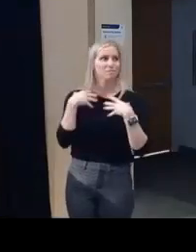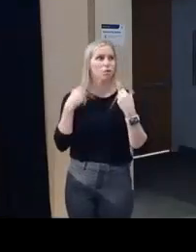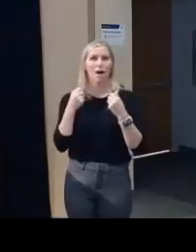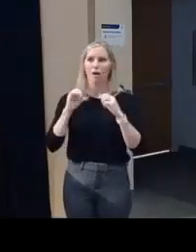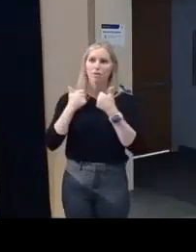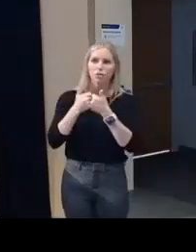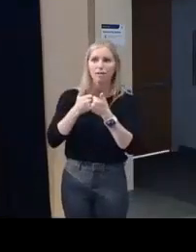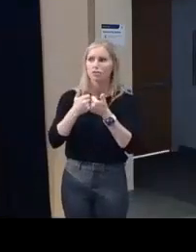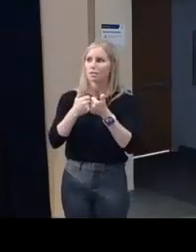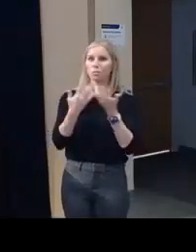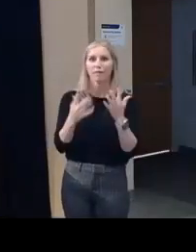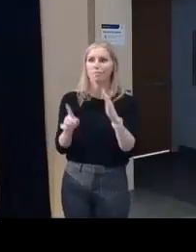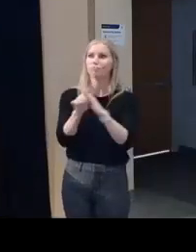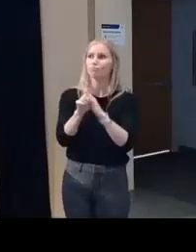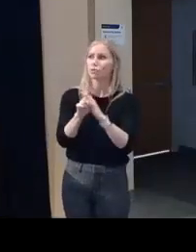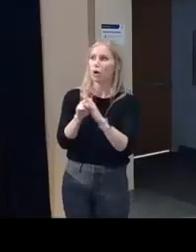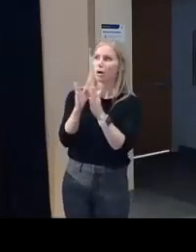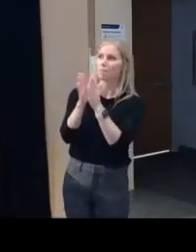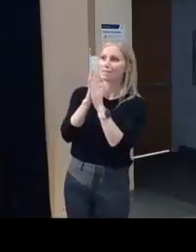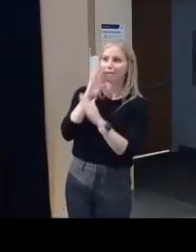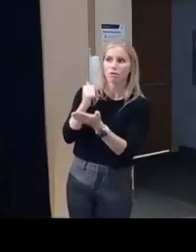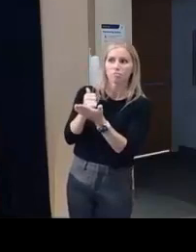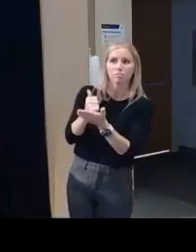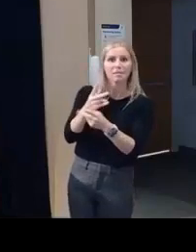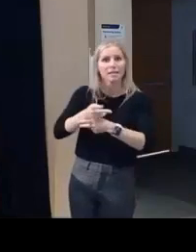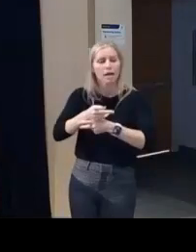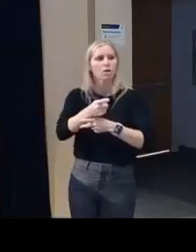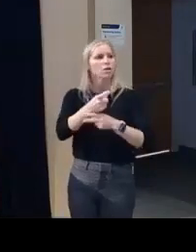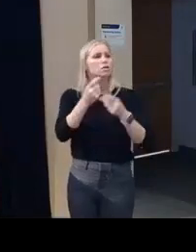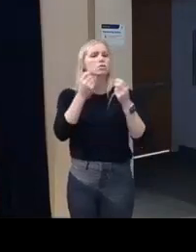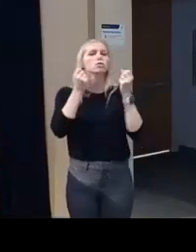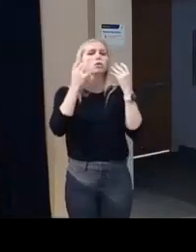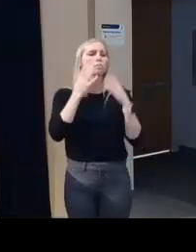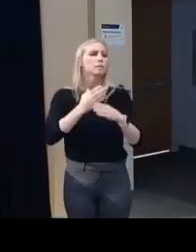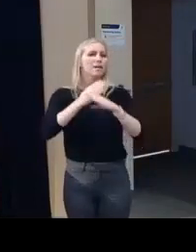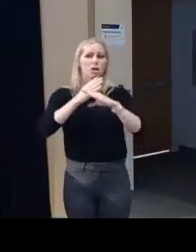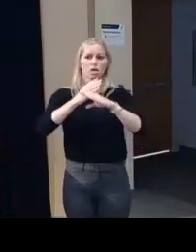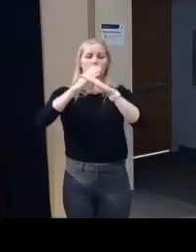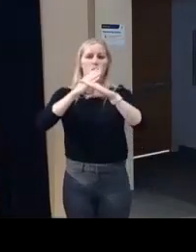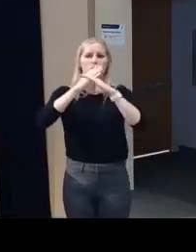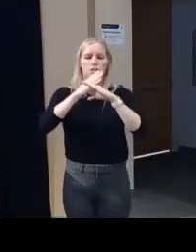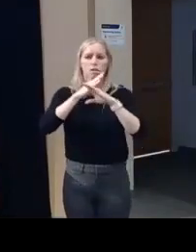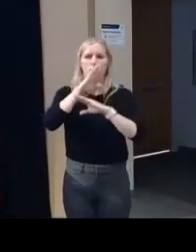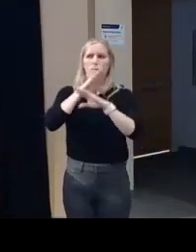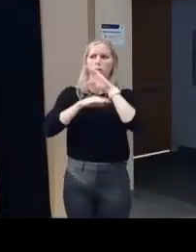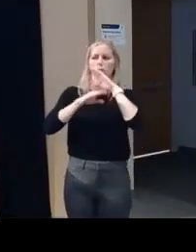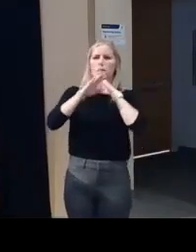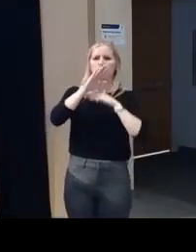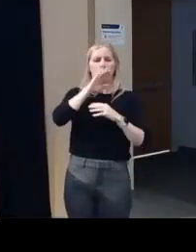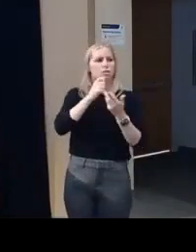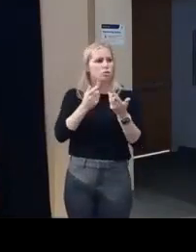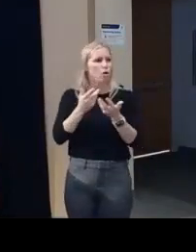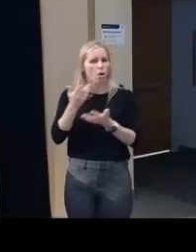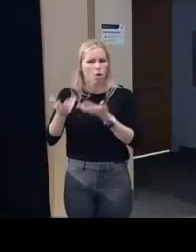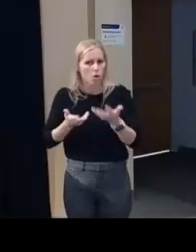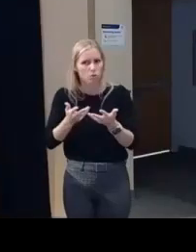care, it creates so many barriers for them to be able to access expert pain management. And if you think about a